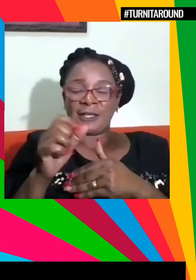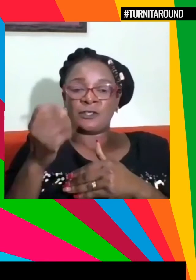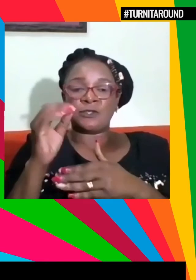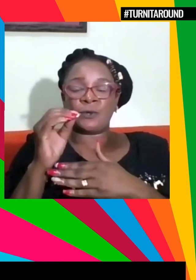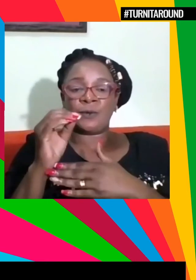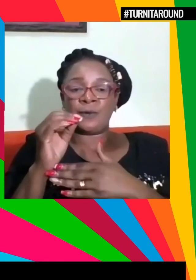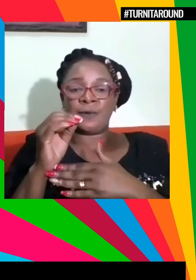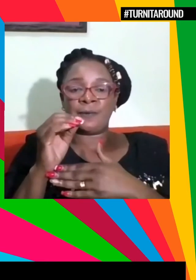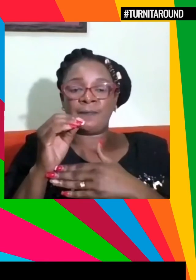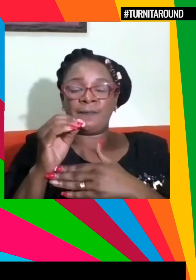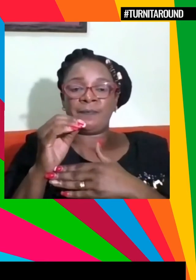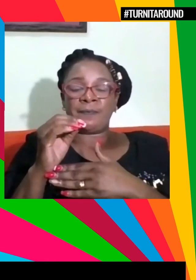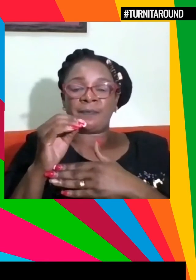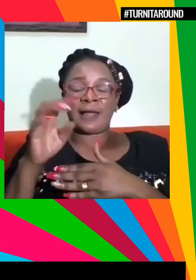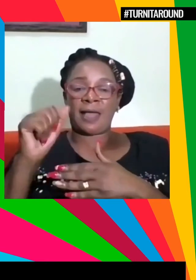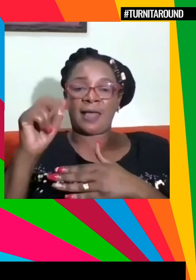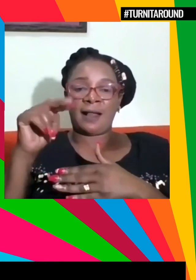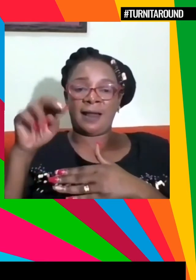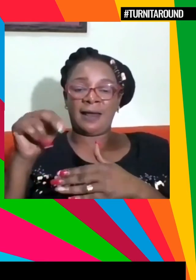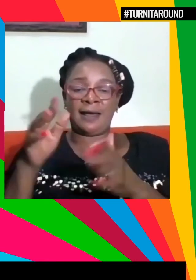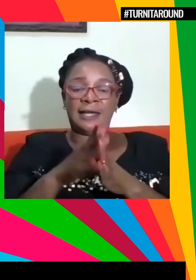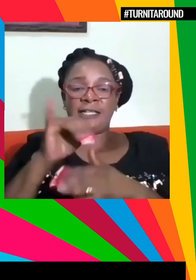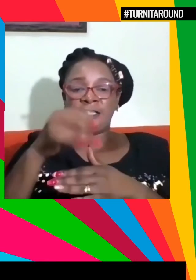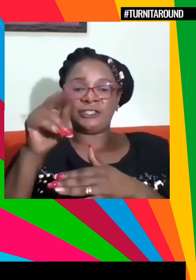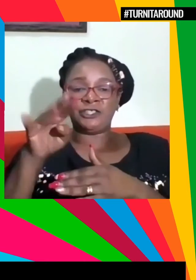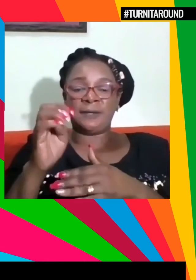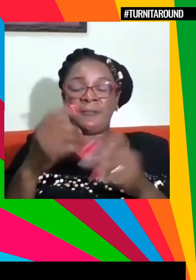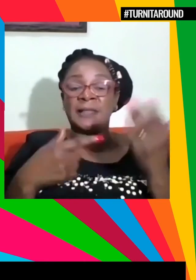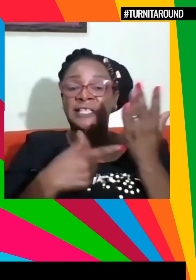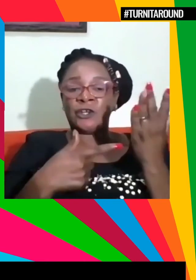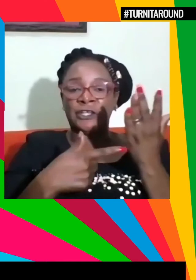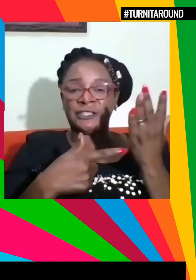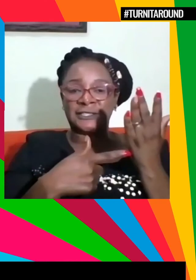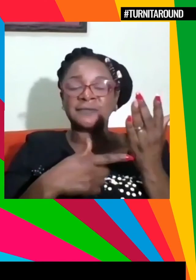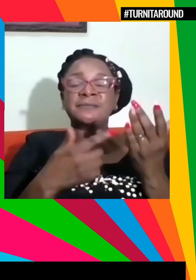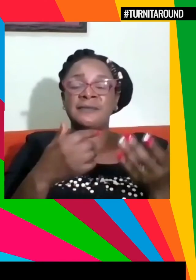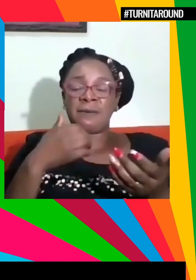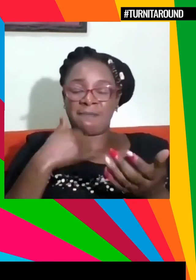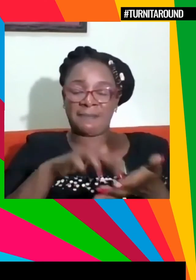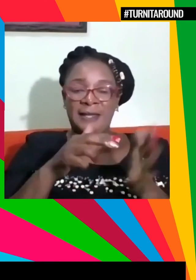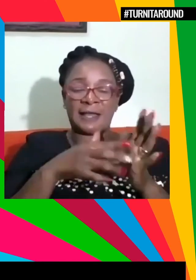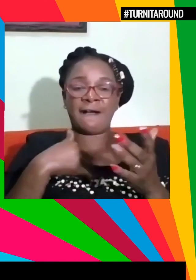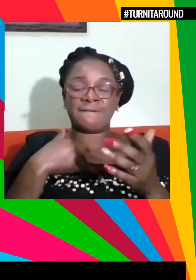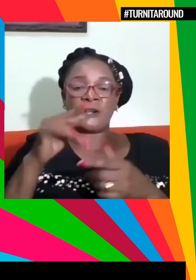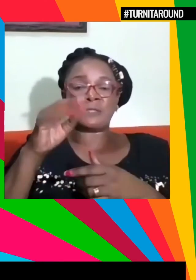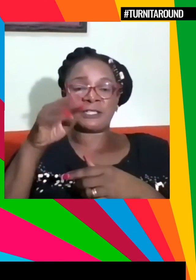So that Ellen and Jane, Dell Technologies and Herman Miller are competitors of yours respectively.